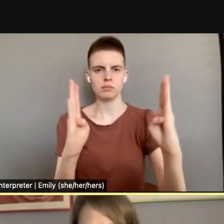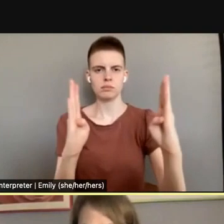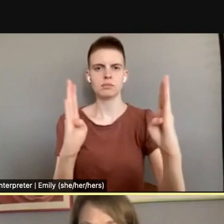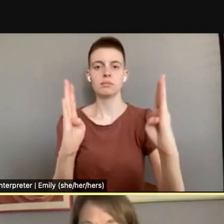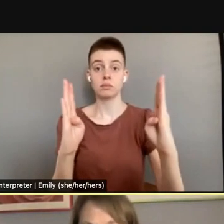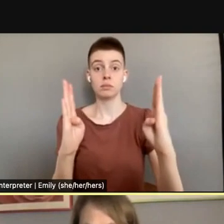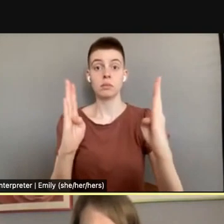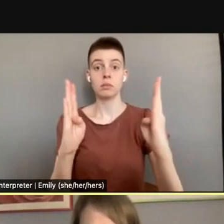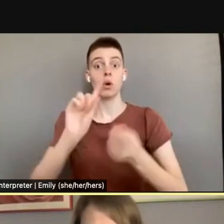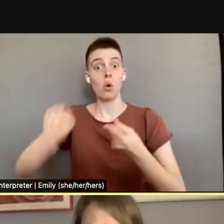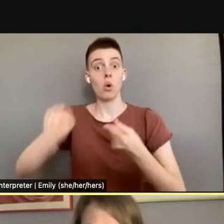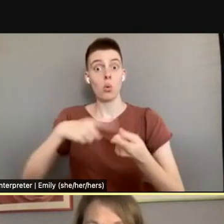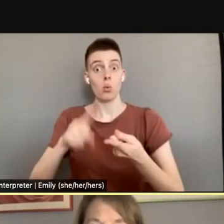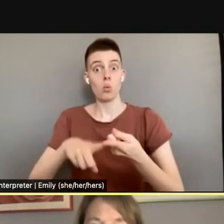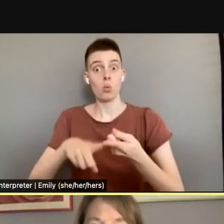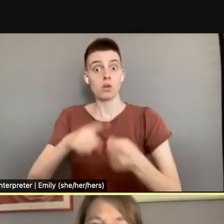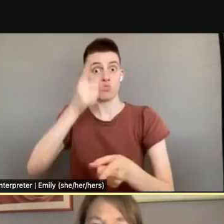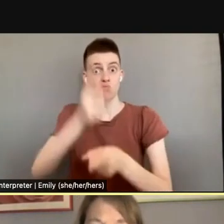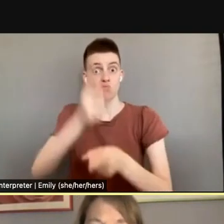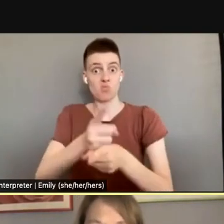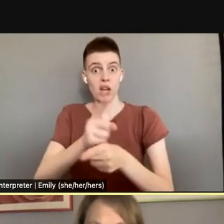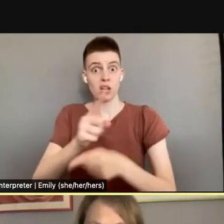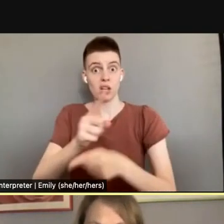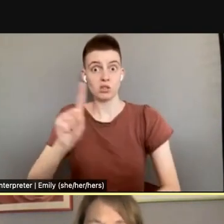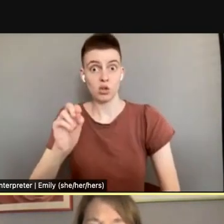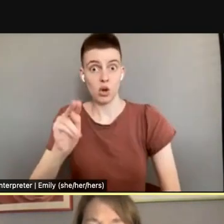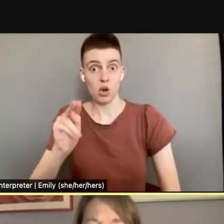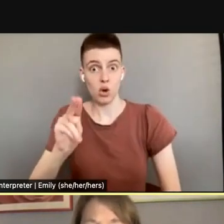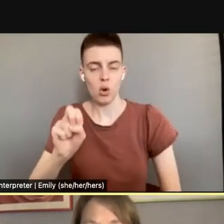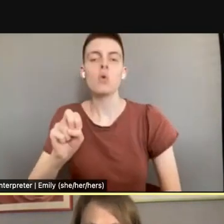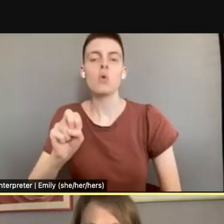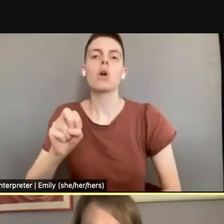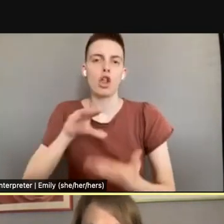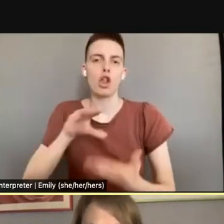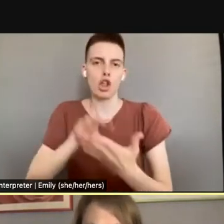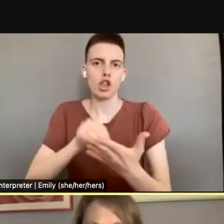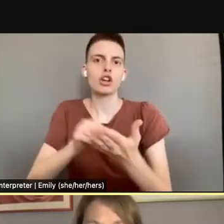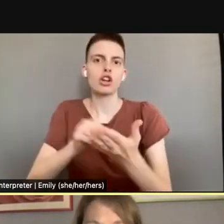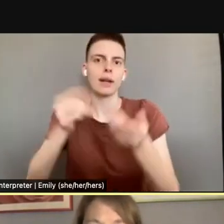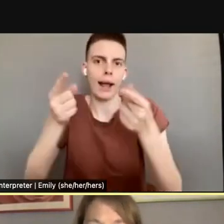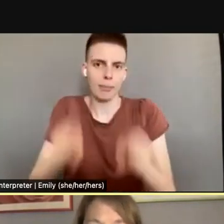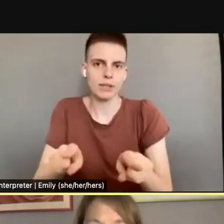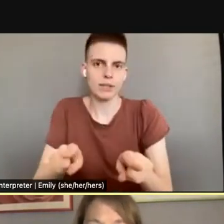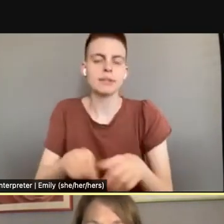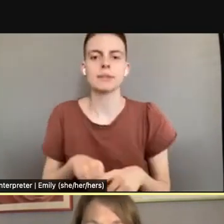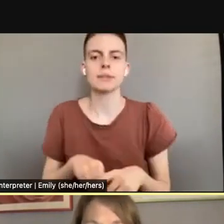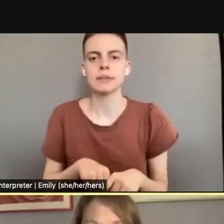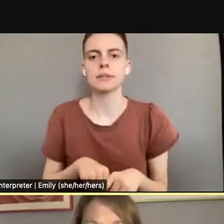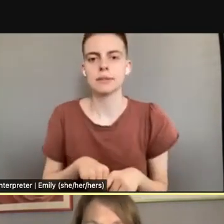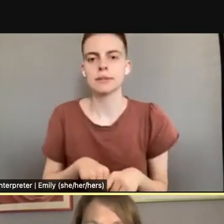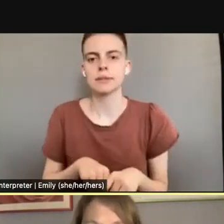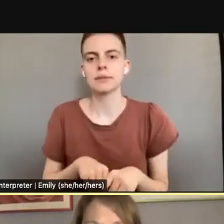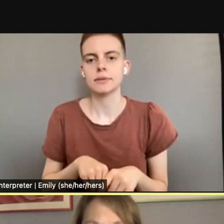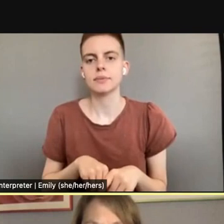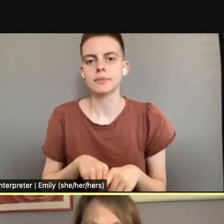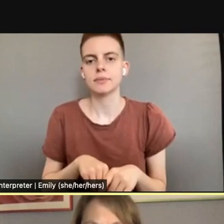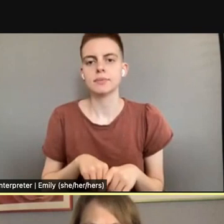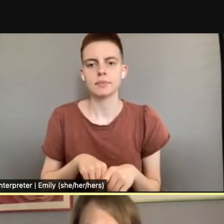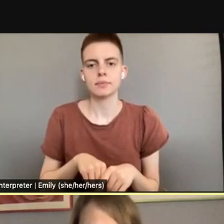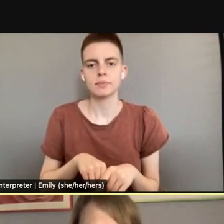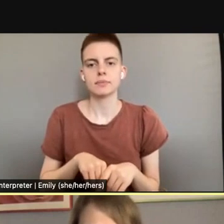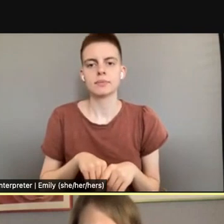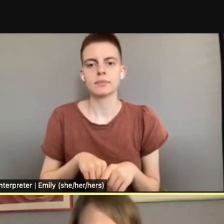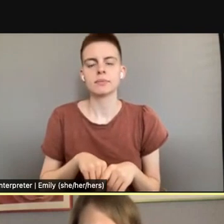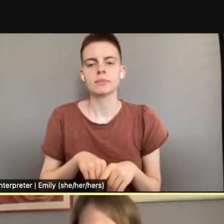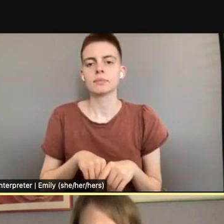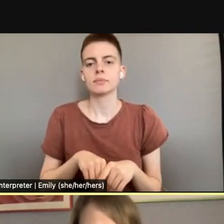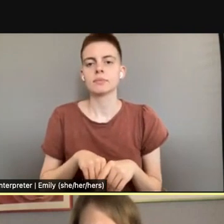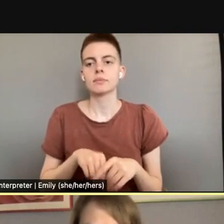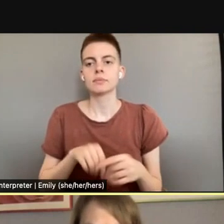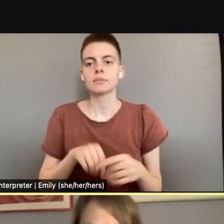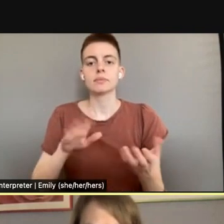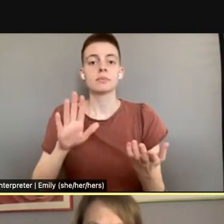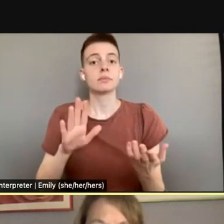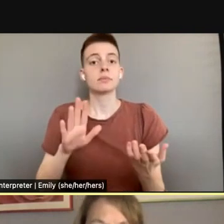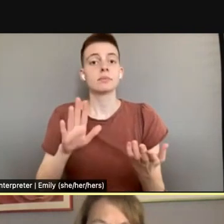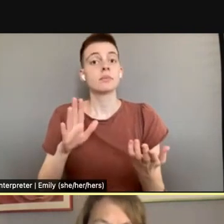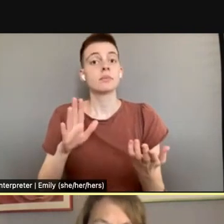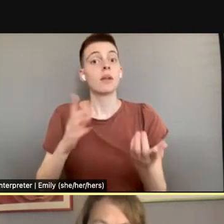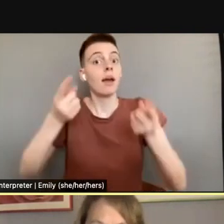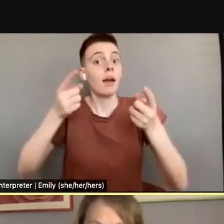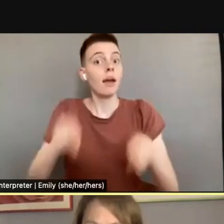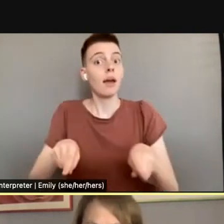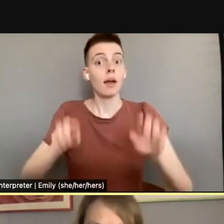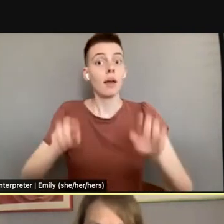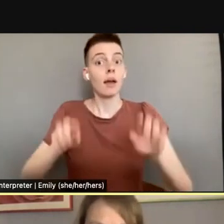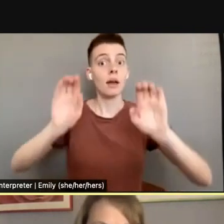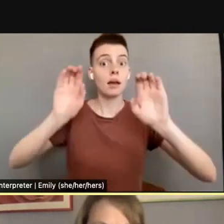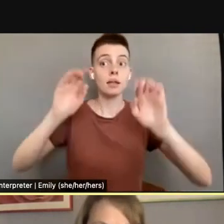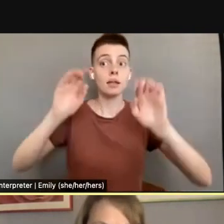happens. That's where learning happens. So every time, you know, somebody on the educational team takes that